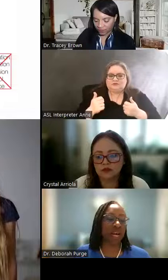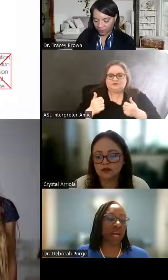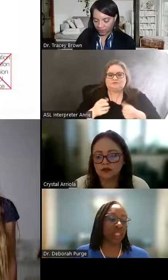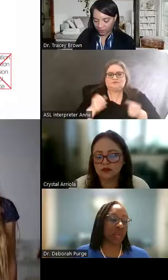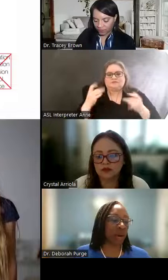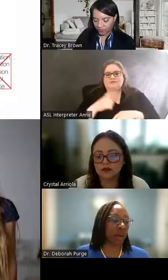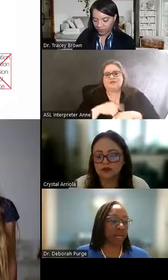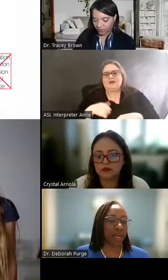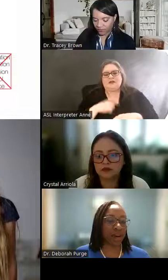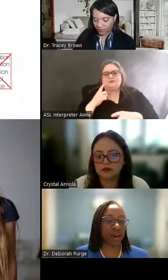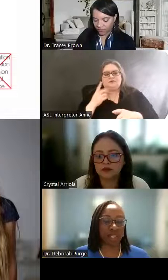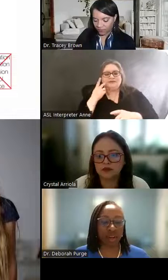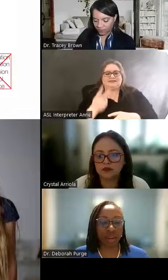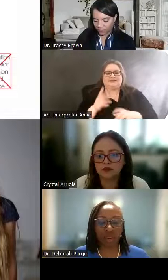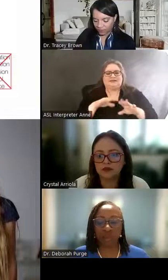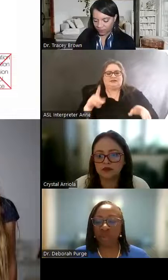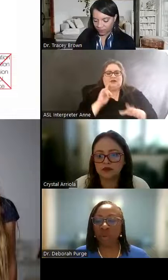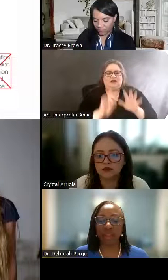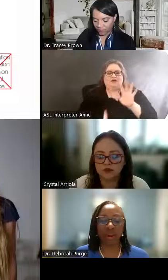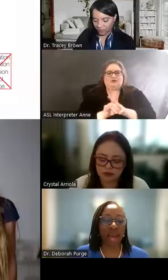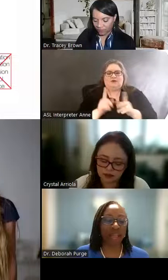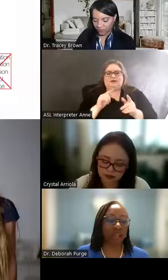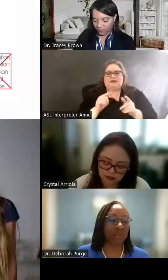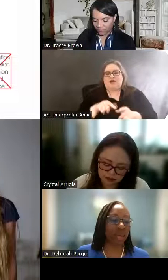see a child show up in our alternative